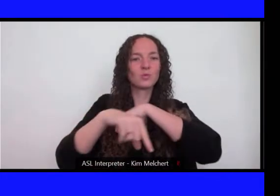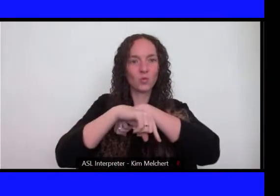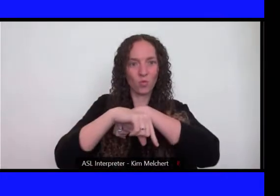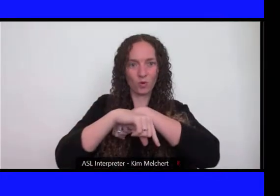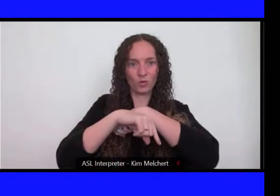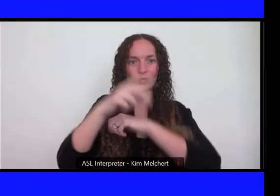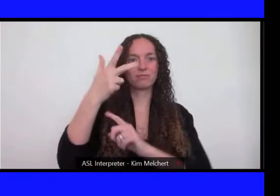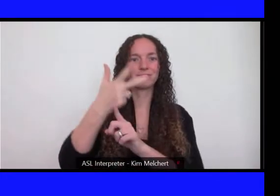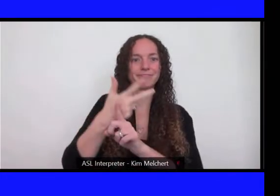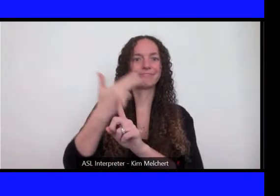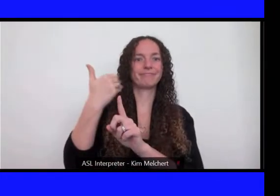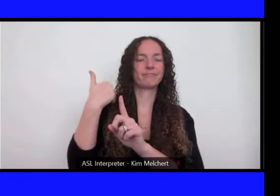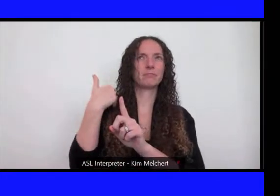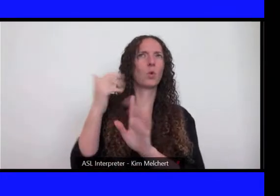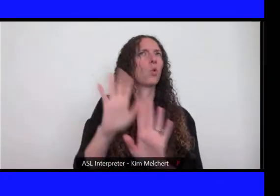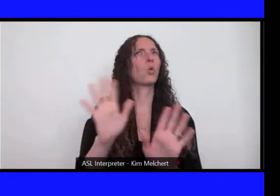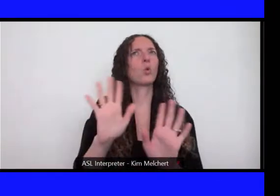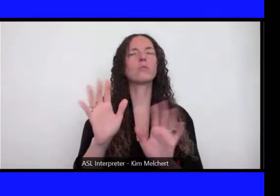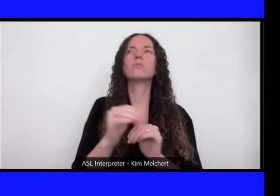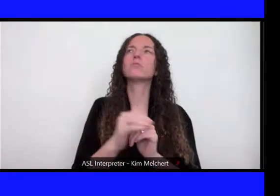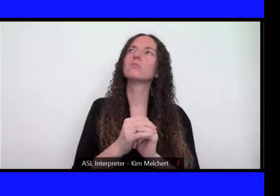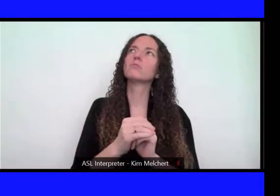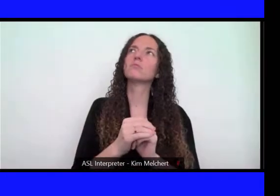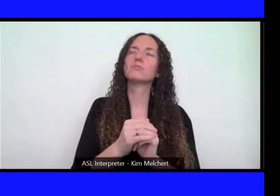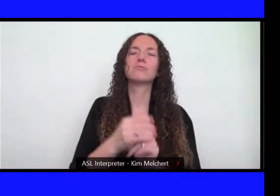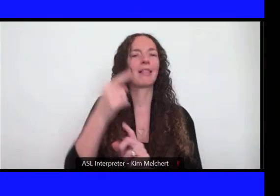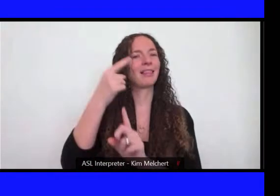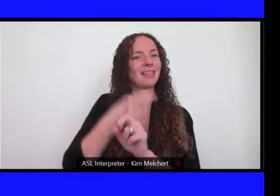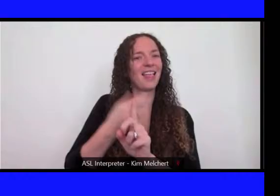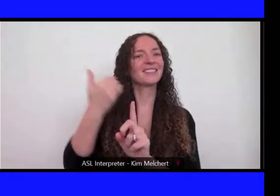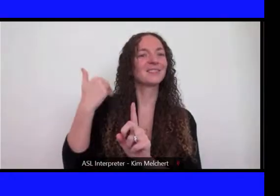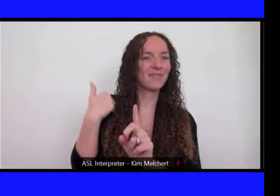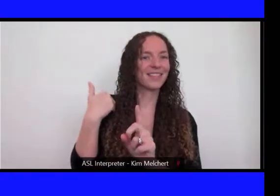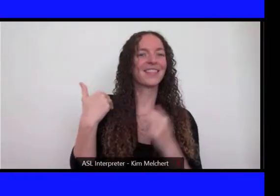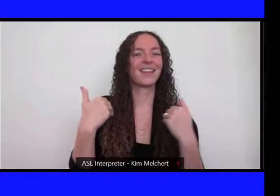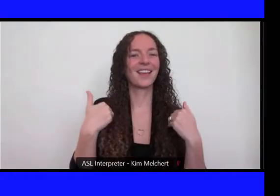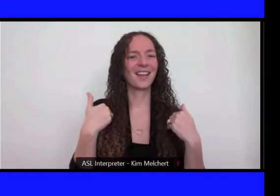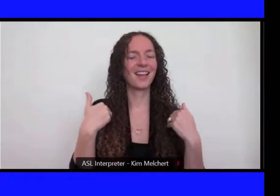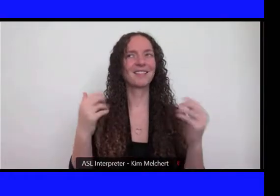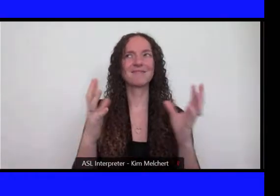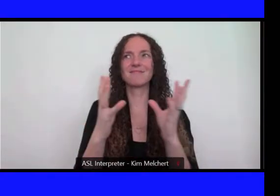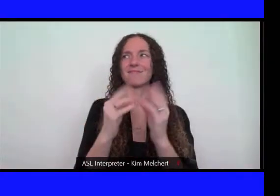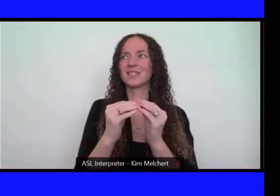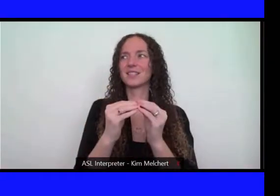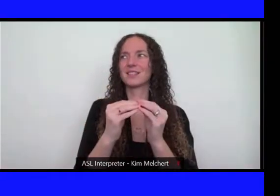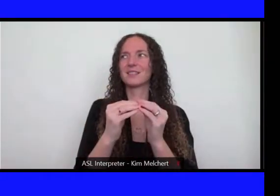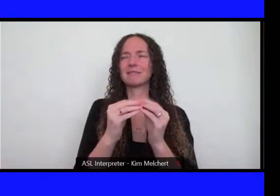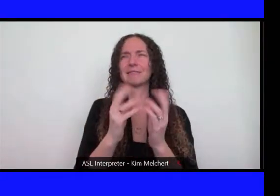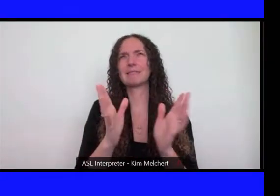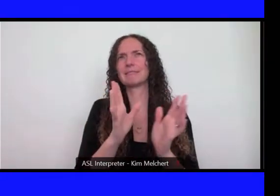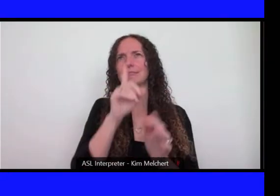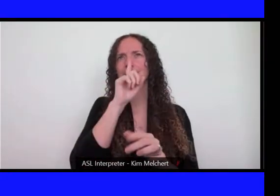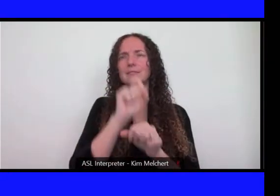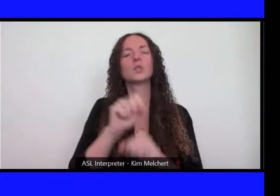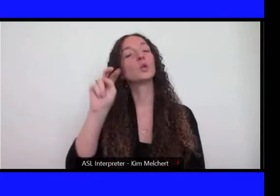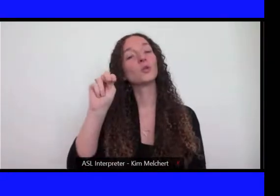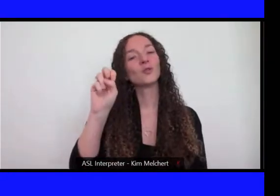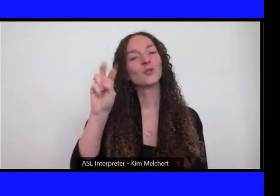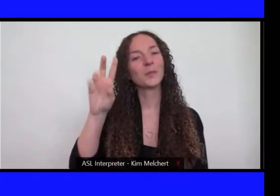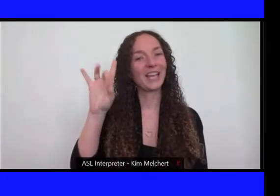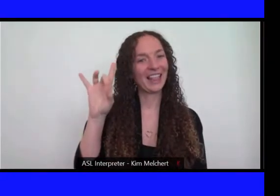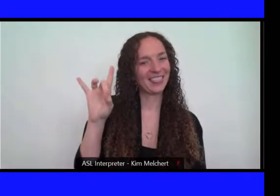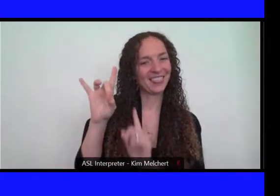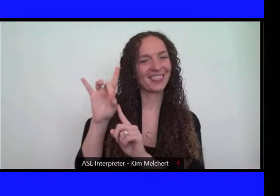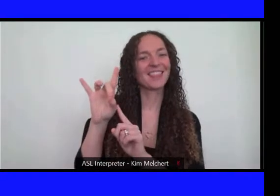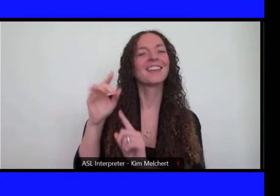and Matt, made it happen. So now we have all 5 dashboards